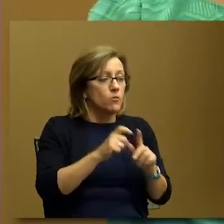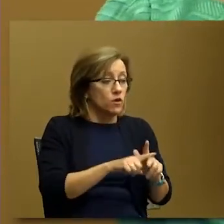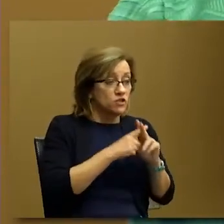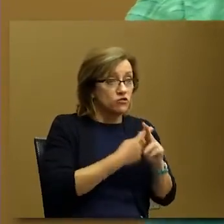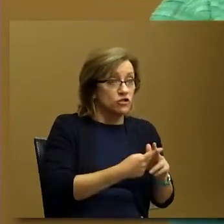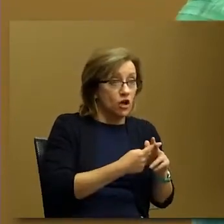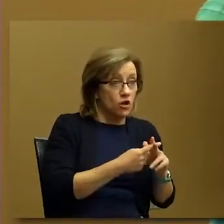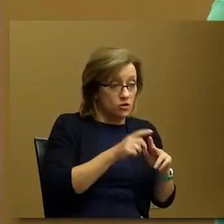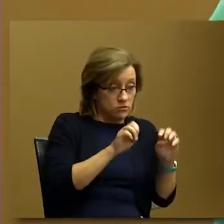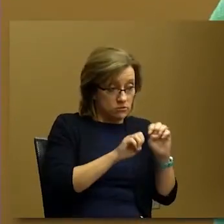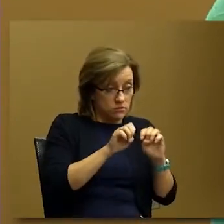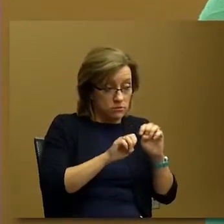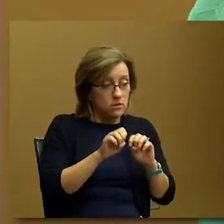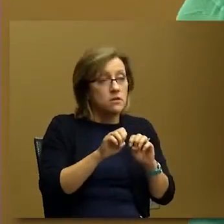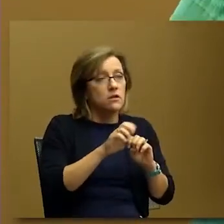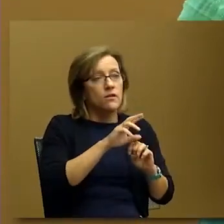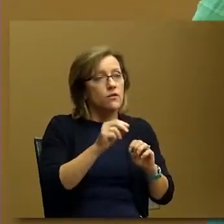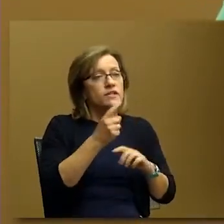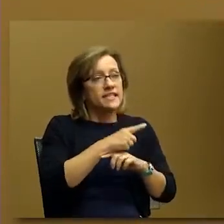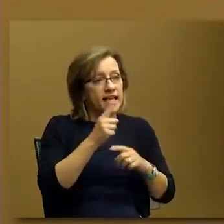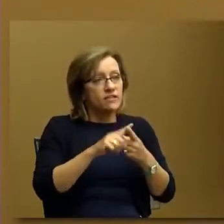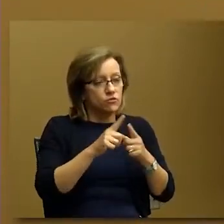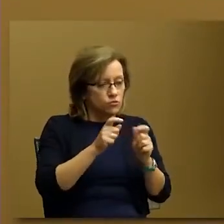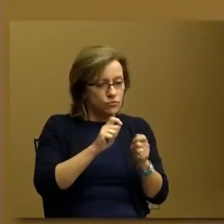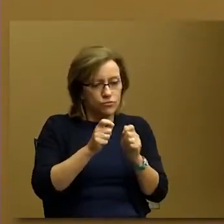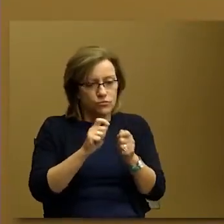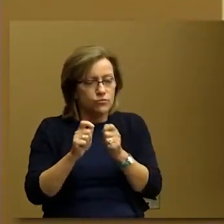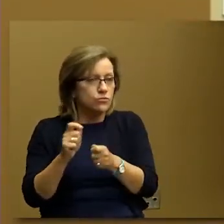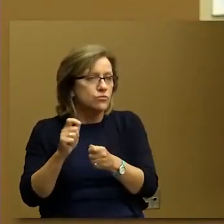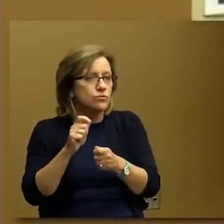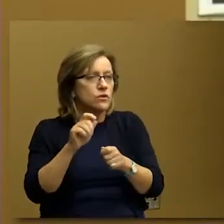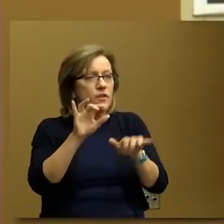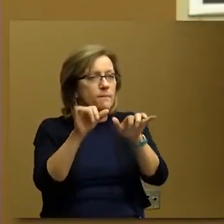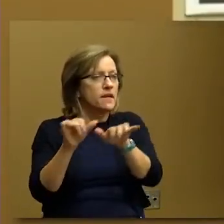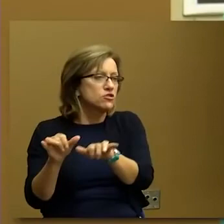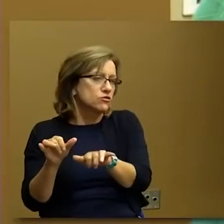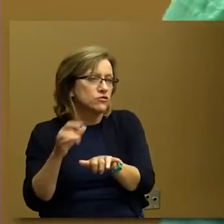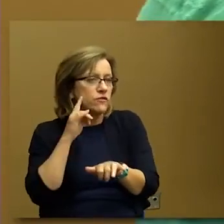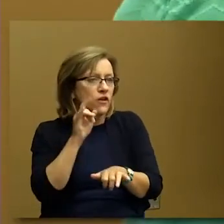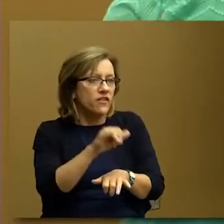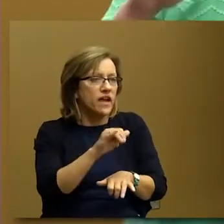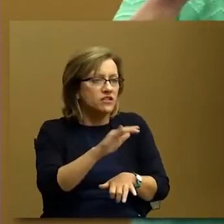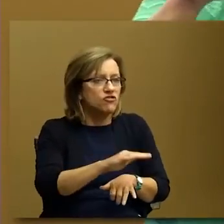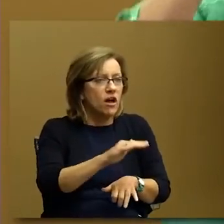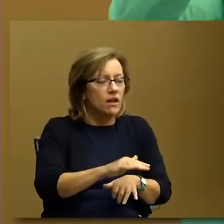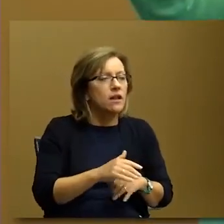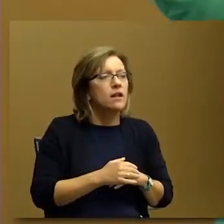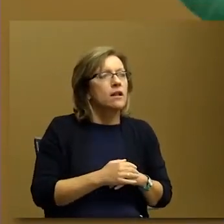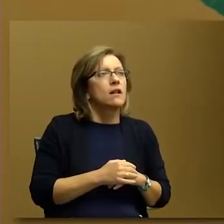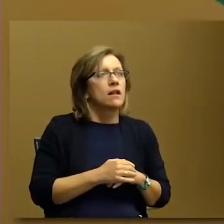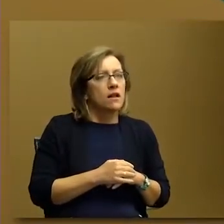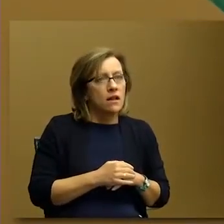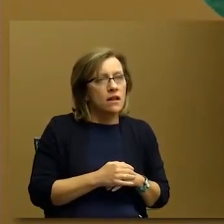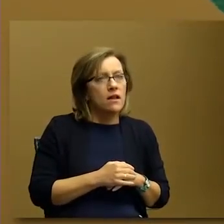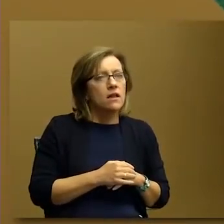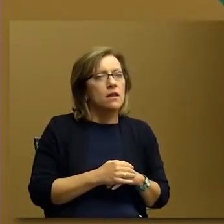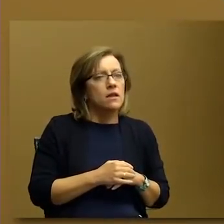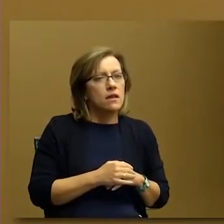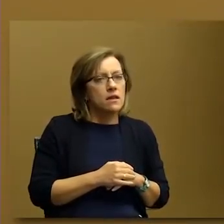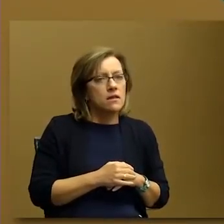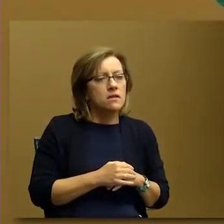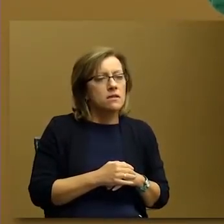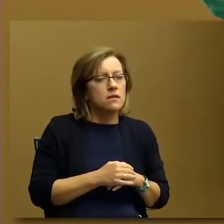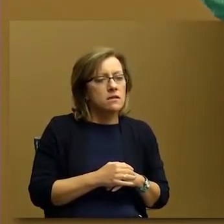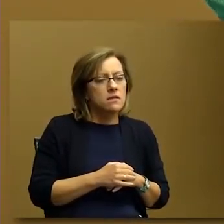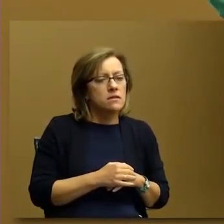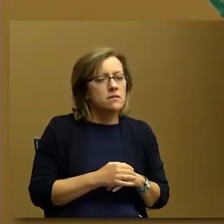the matrix for that child. So that gives you a month. There you go. And that's true too. There is, when you